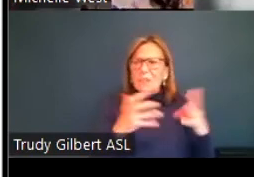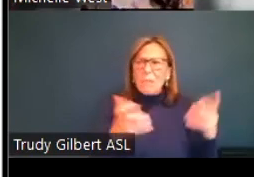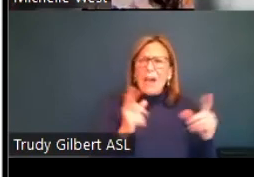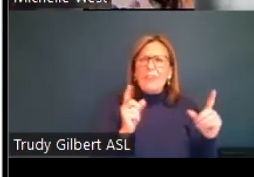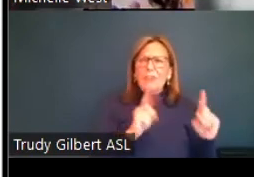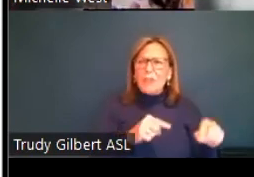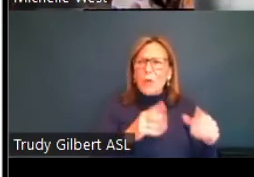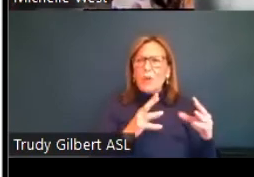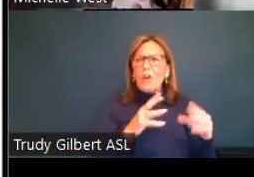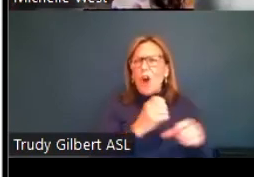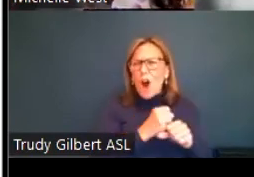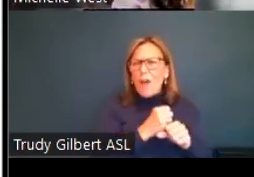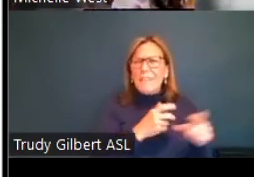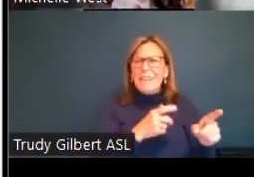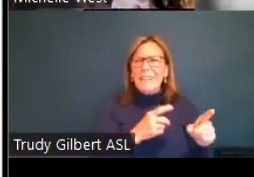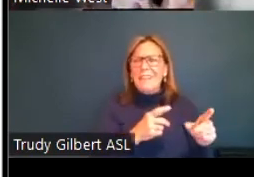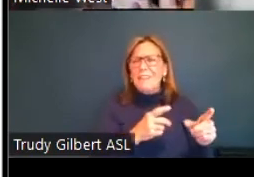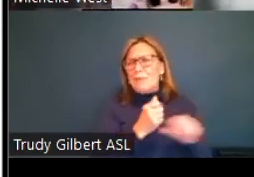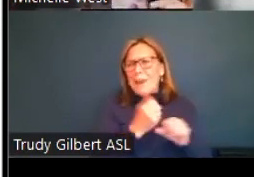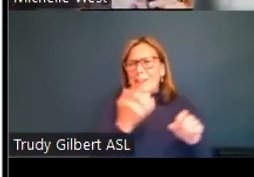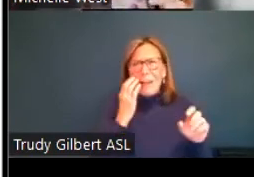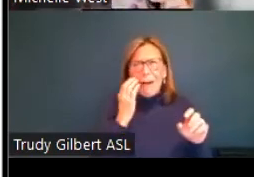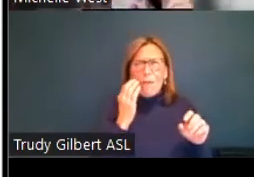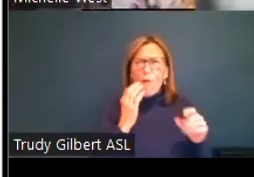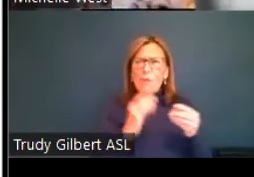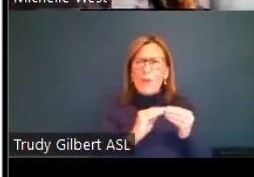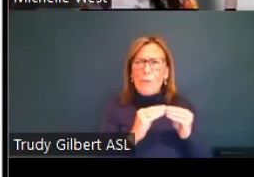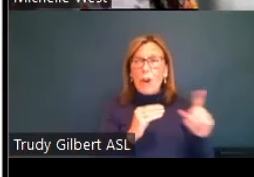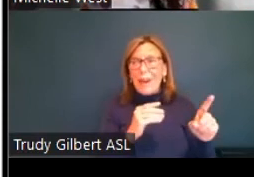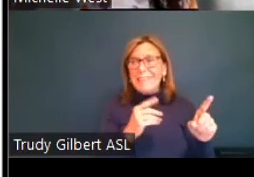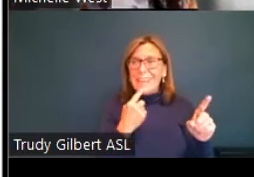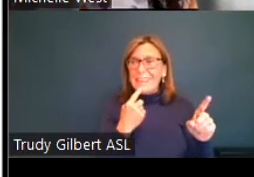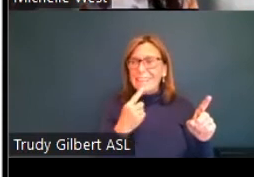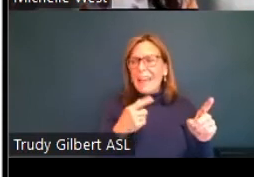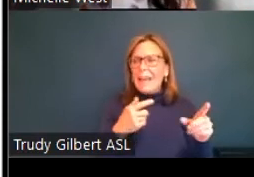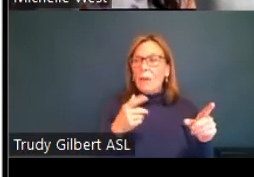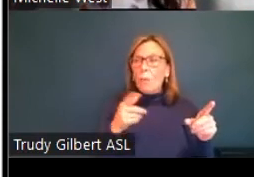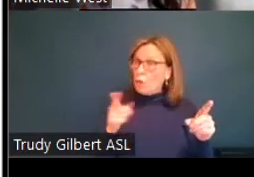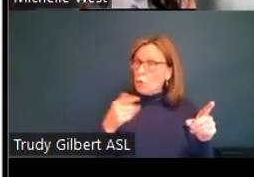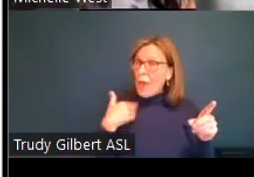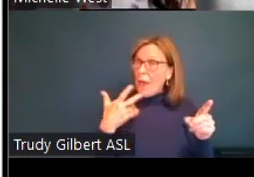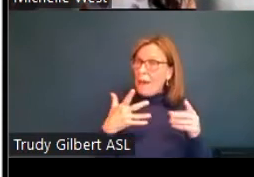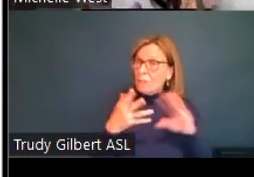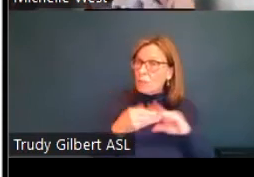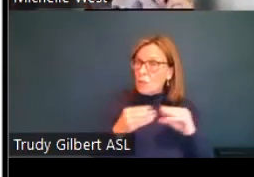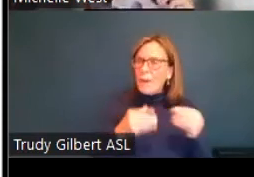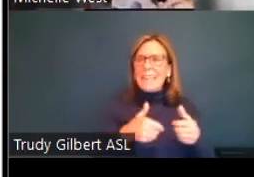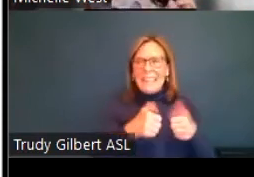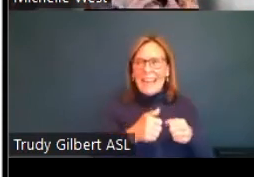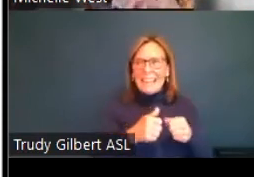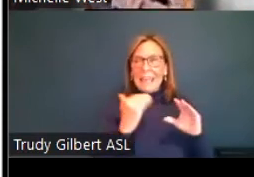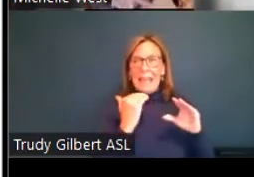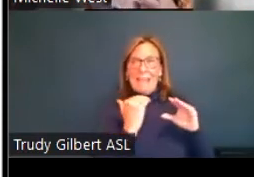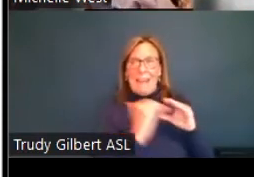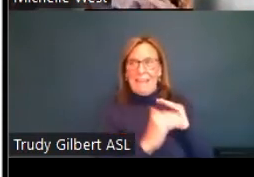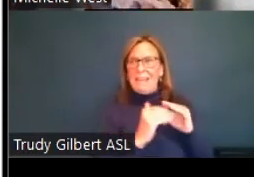number. They tell you, when you have a story, text it to me and then email me the press release. Sometimes once I